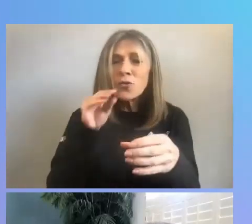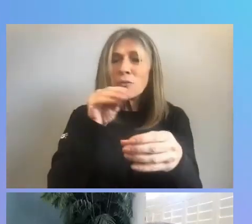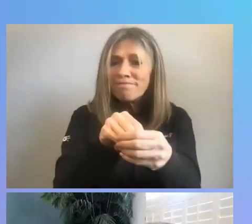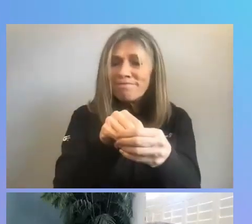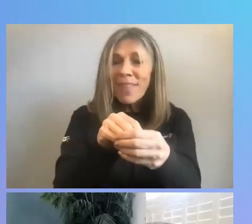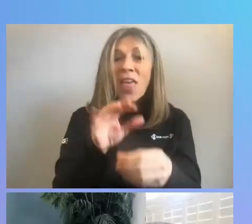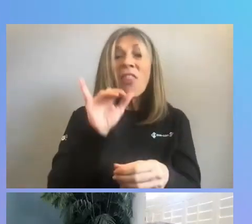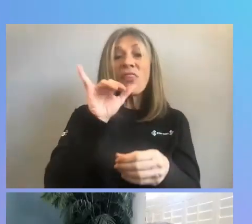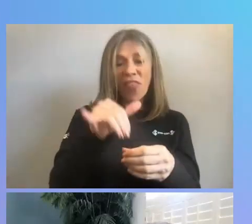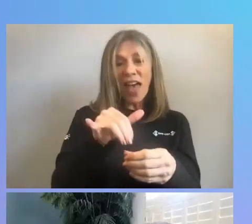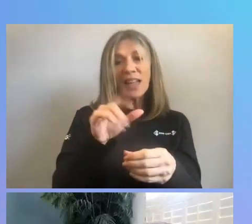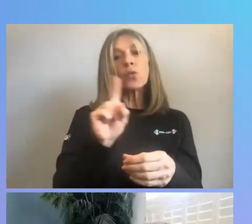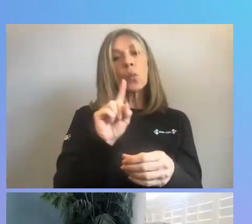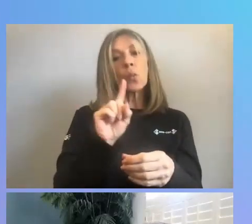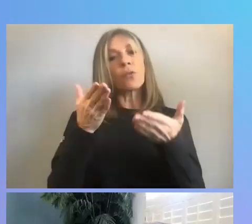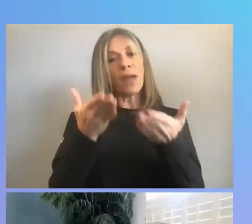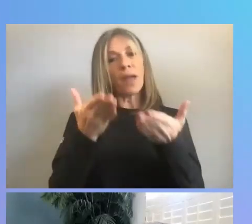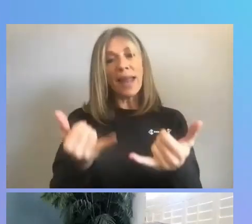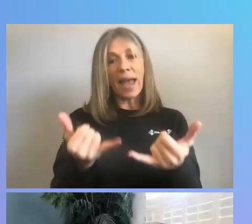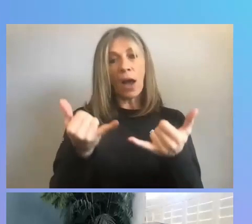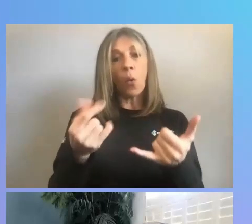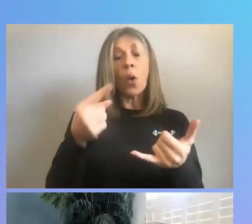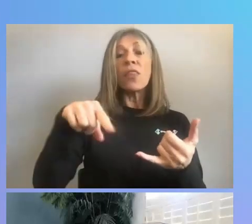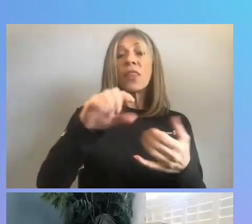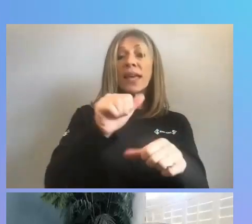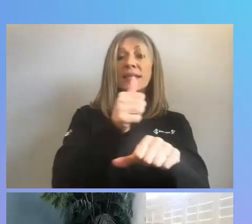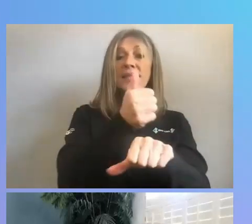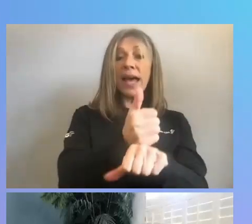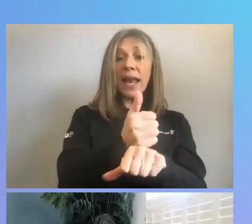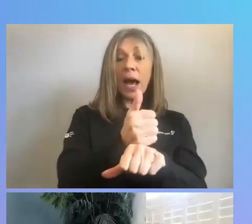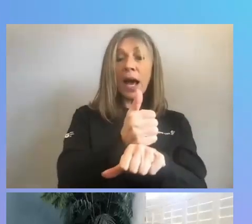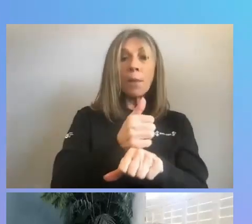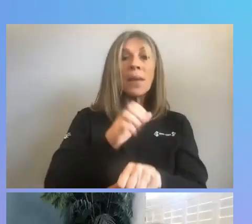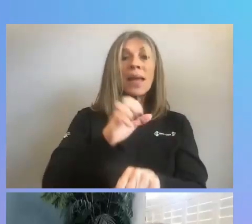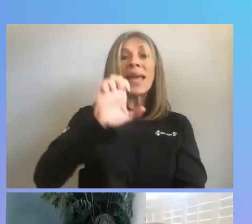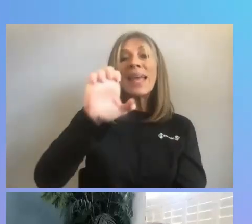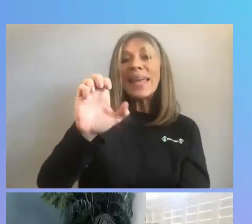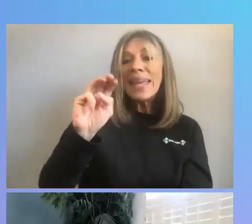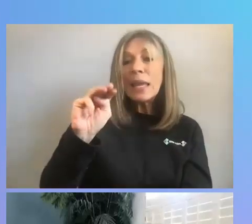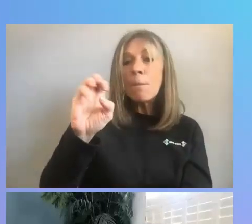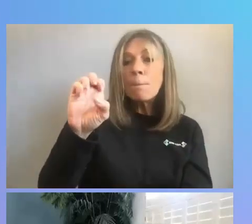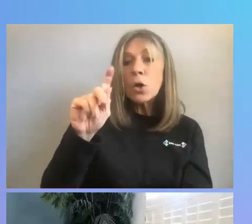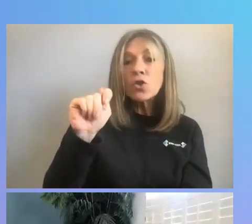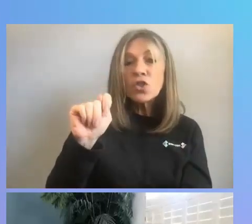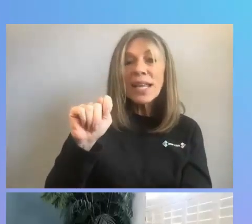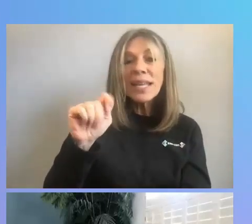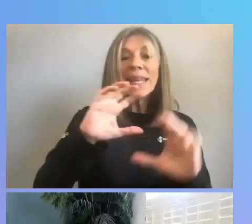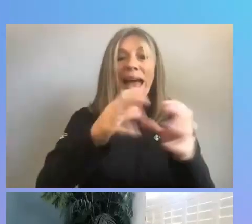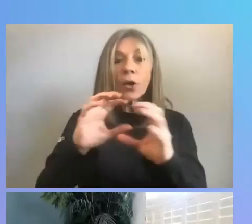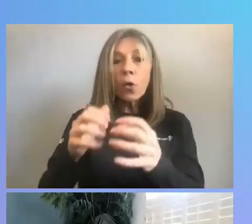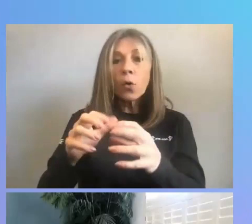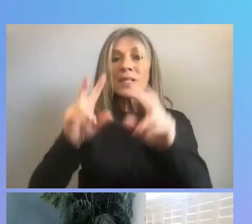the stage they're at right now. They've created emergent categories. They've done an analysis of